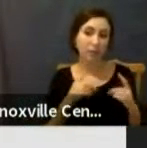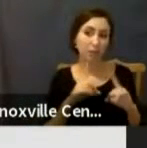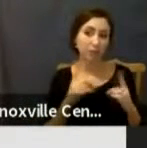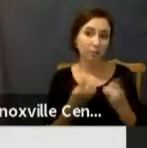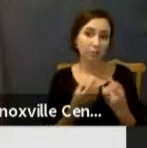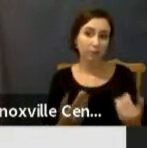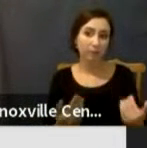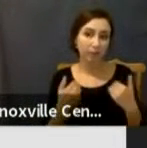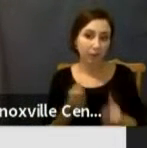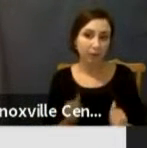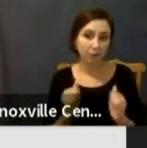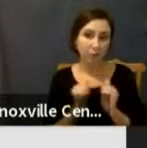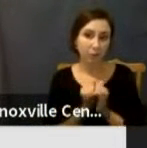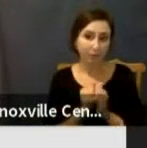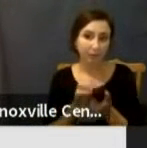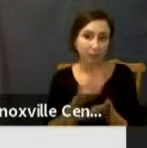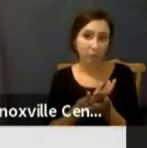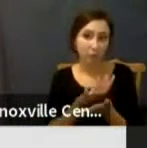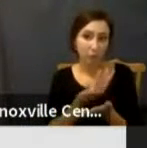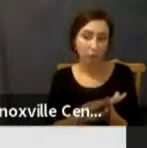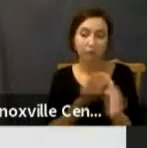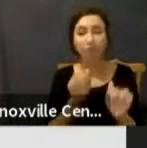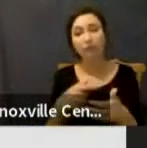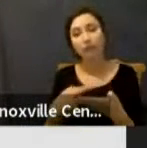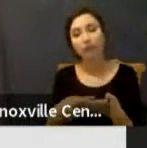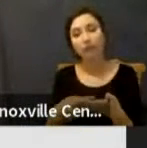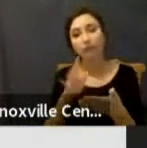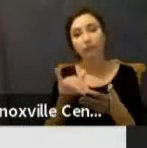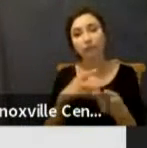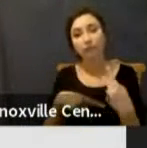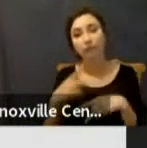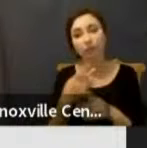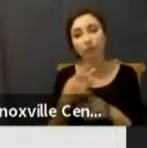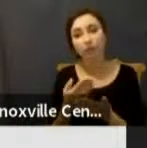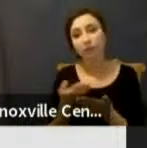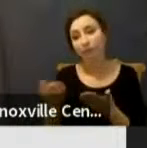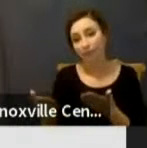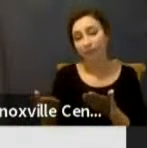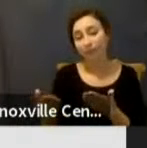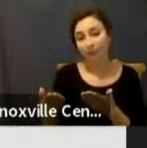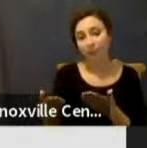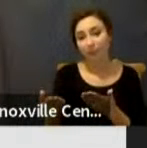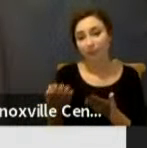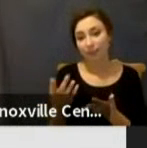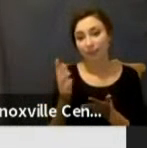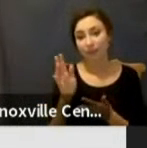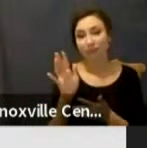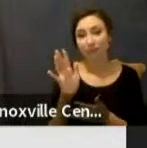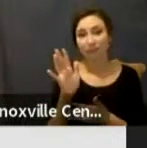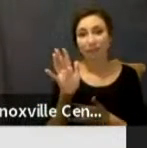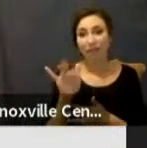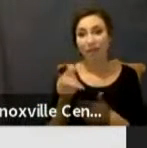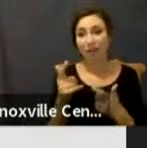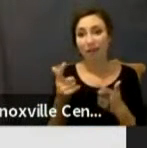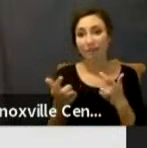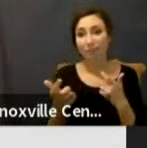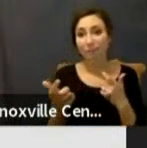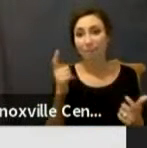the schools, that they could discuss those sorts of things, because that's a bigger